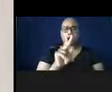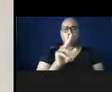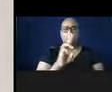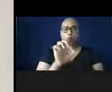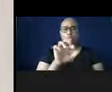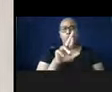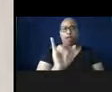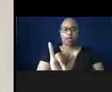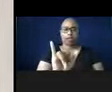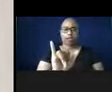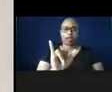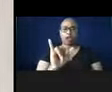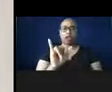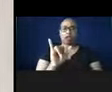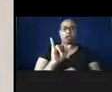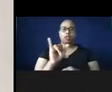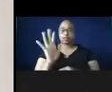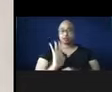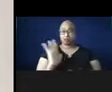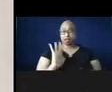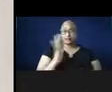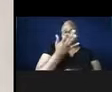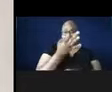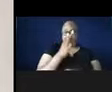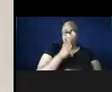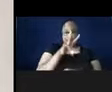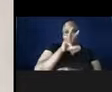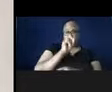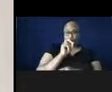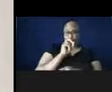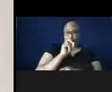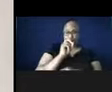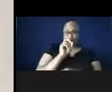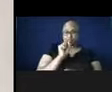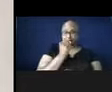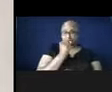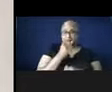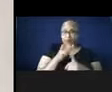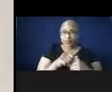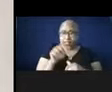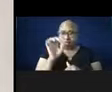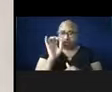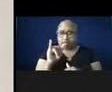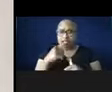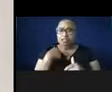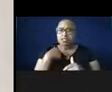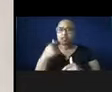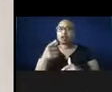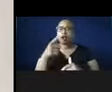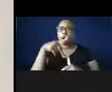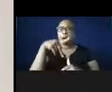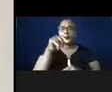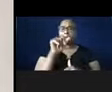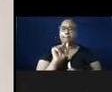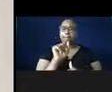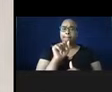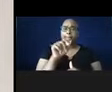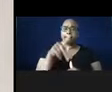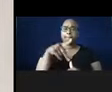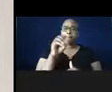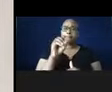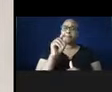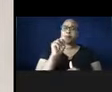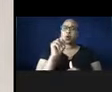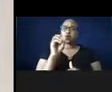1930s. That trail there parallels the Potomac River. It's known as the Mount Vernon Trail. Has about 1.5